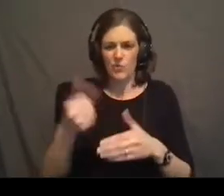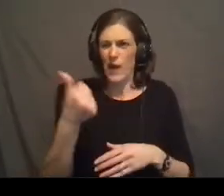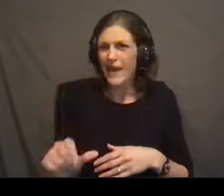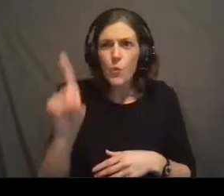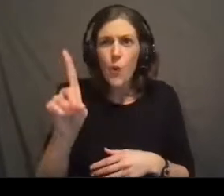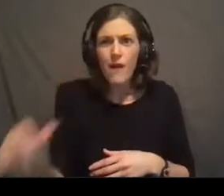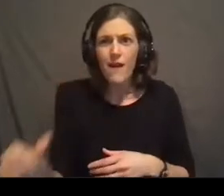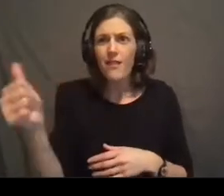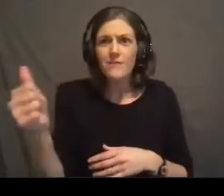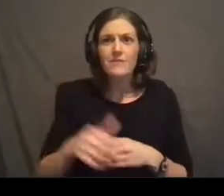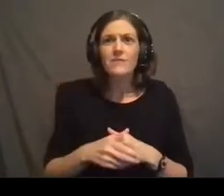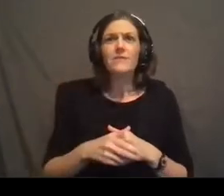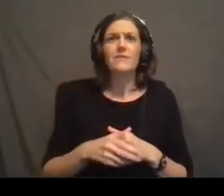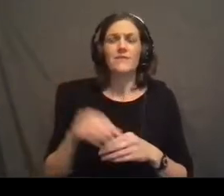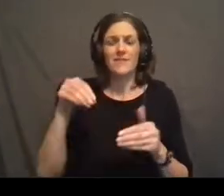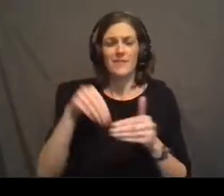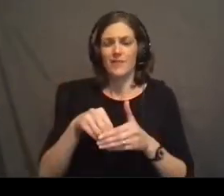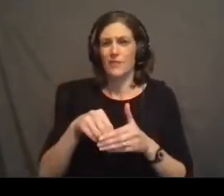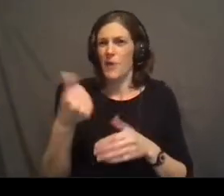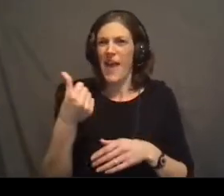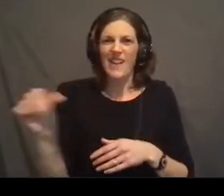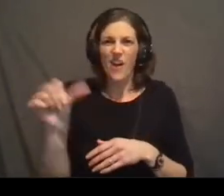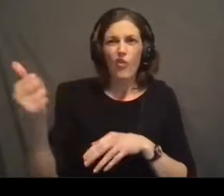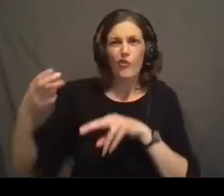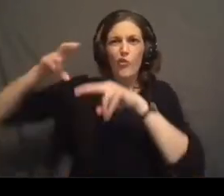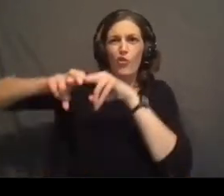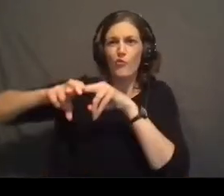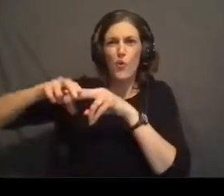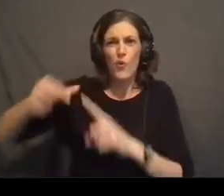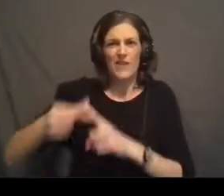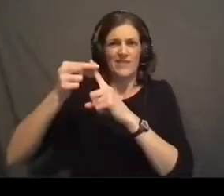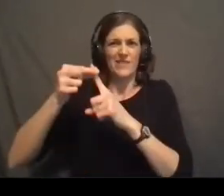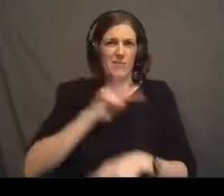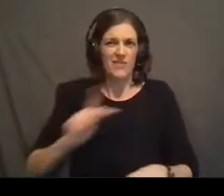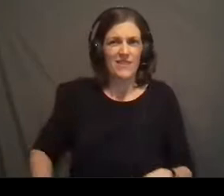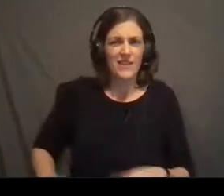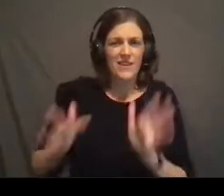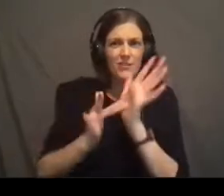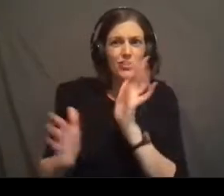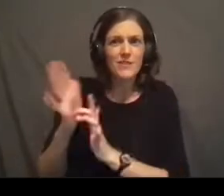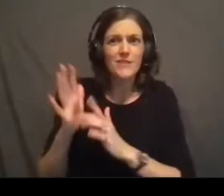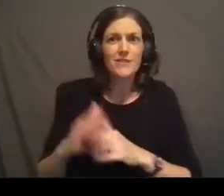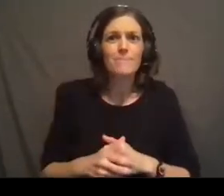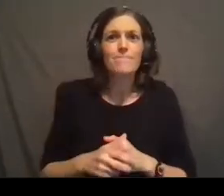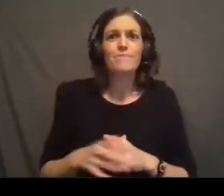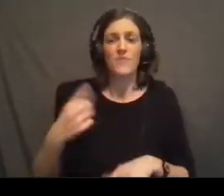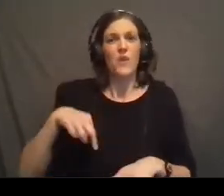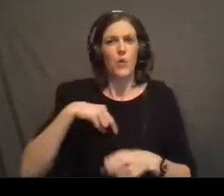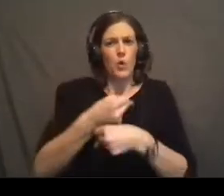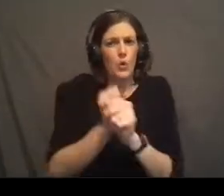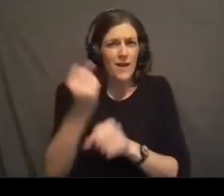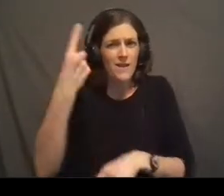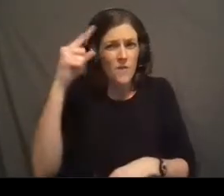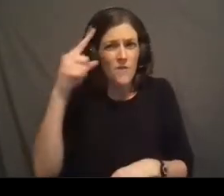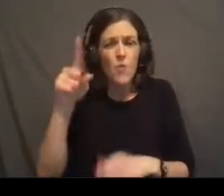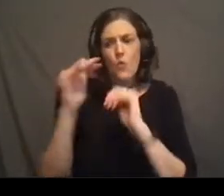else, into any other throne besides the throne of our King Jesus. We were created to